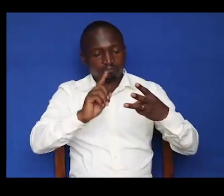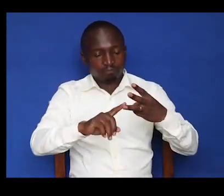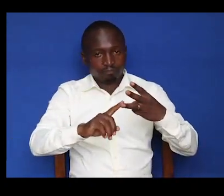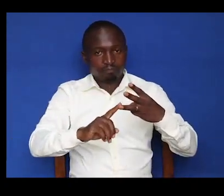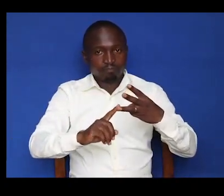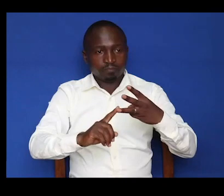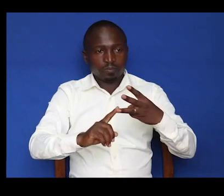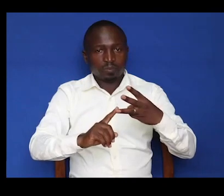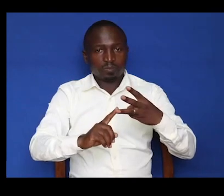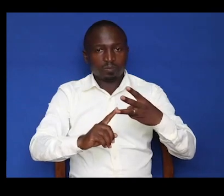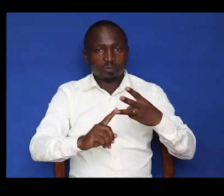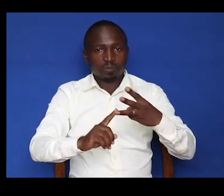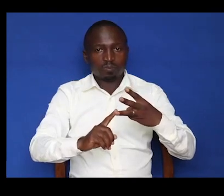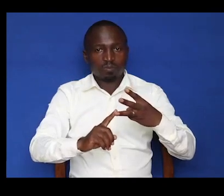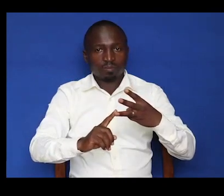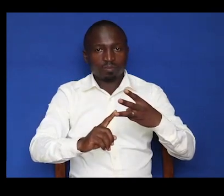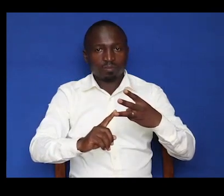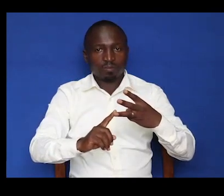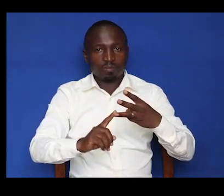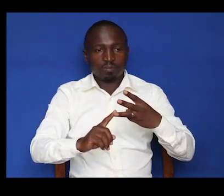3, Earth's